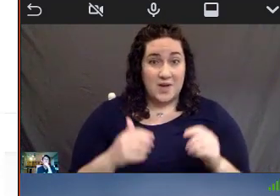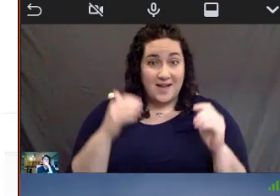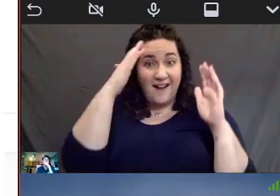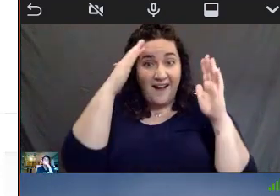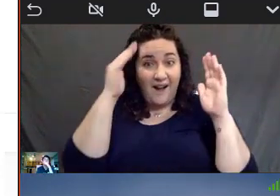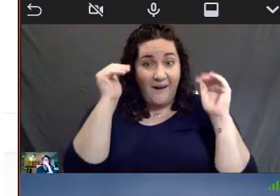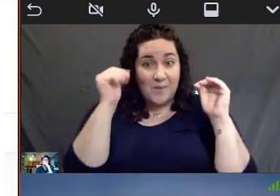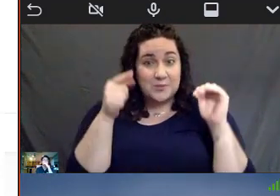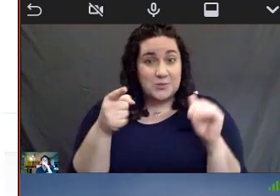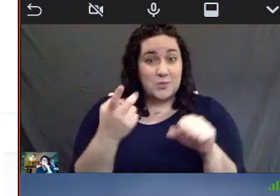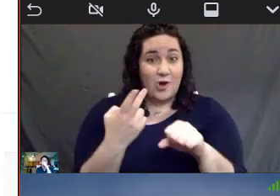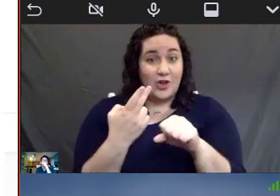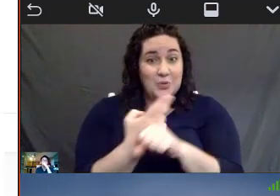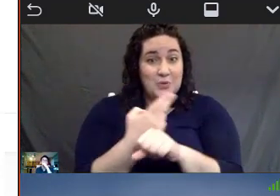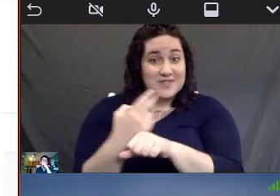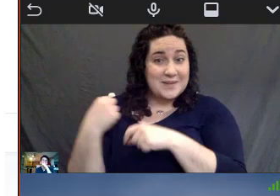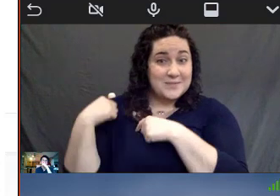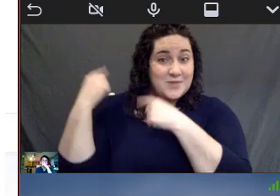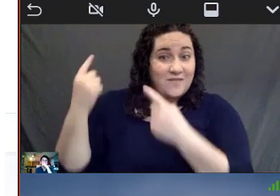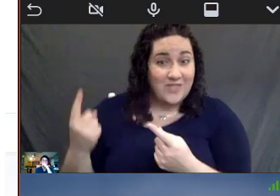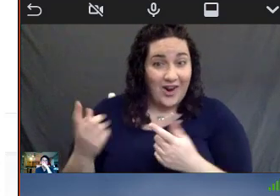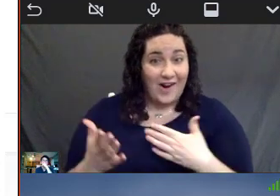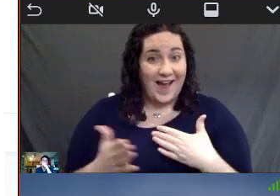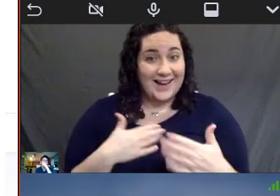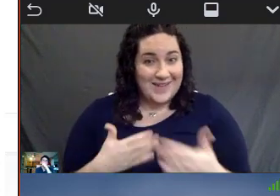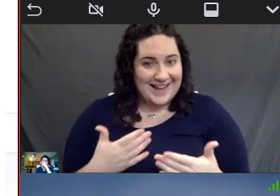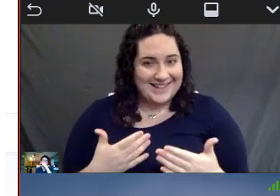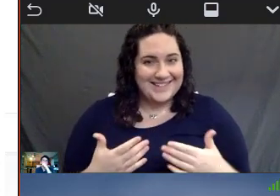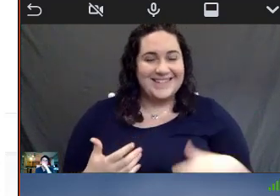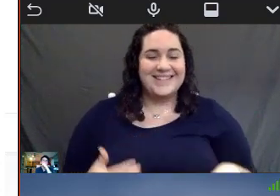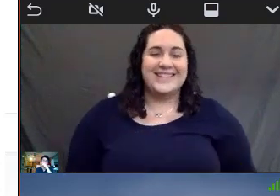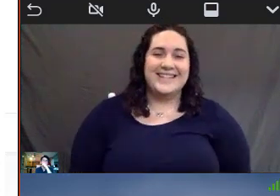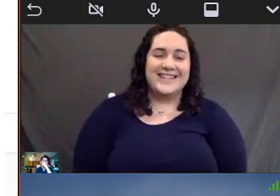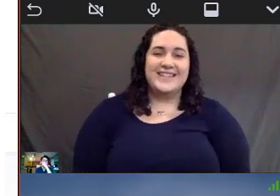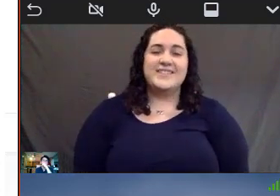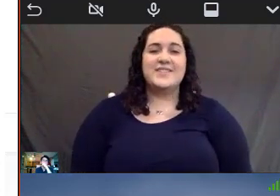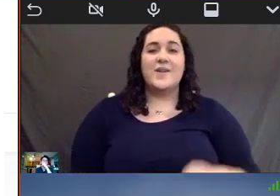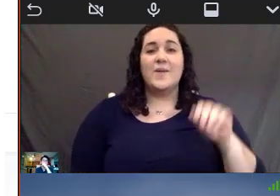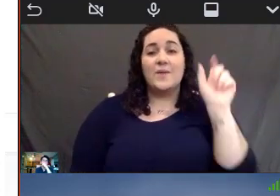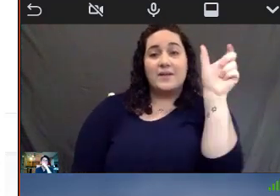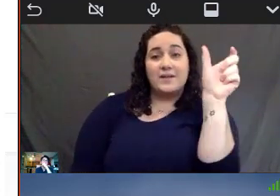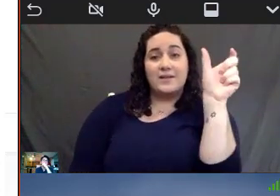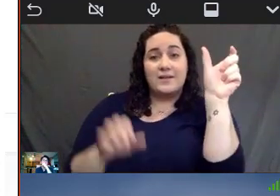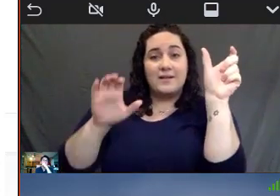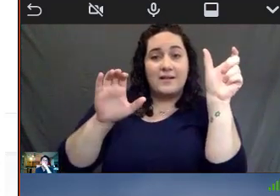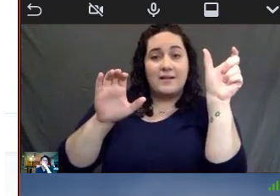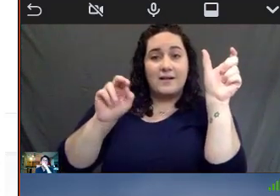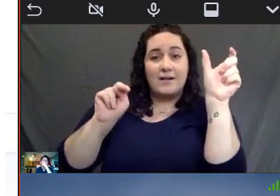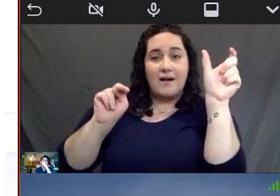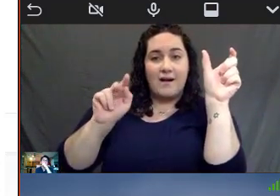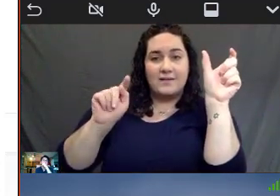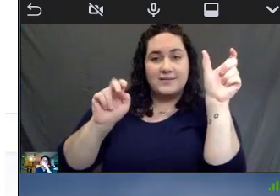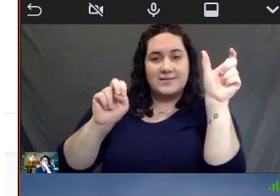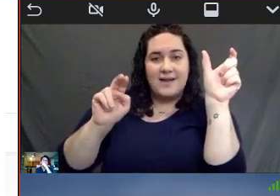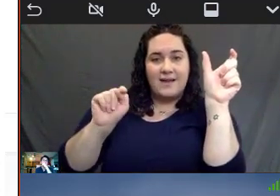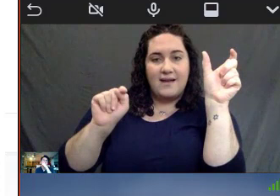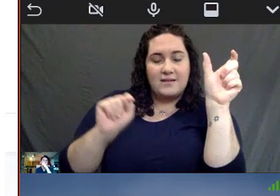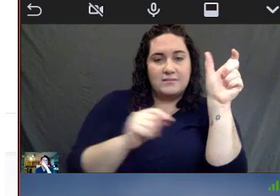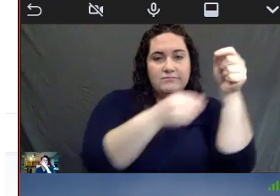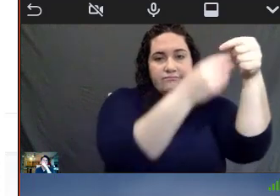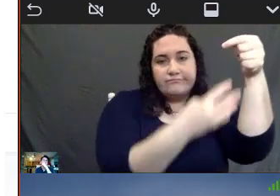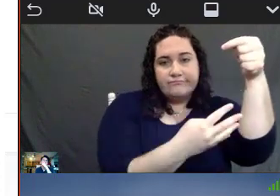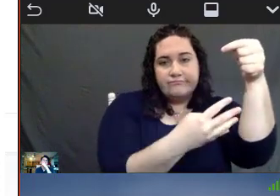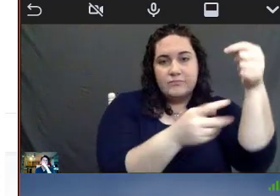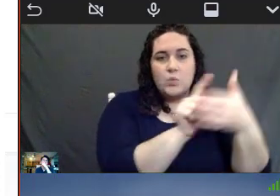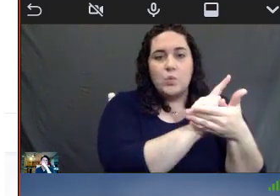sort of content we had before, you go into content, you click the week that we're working on, right? So this is from the first module